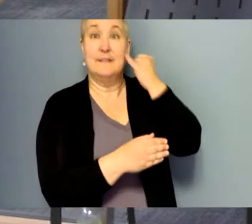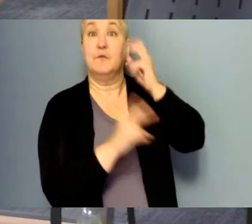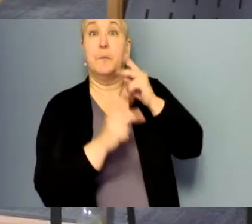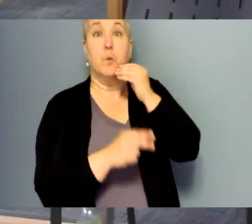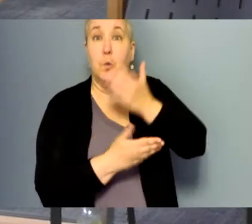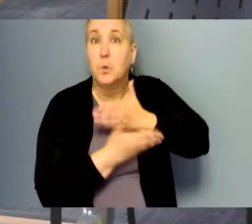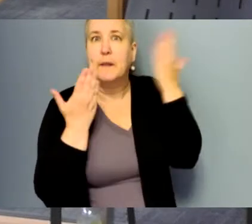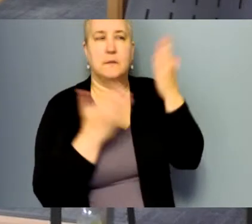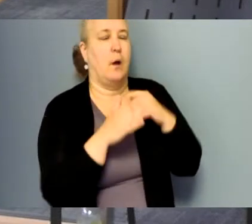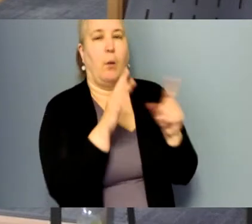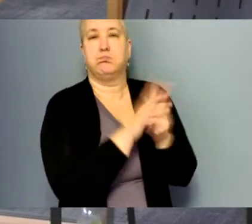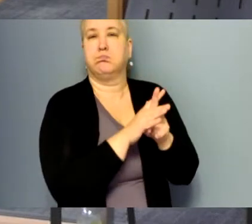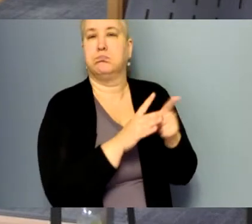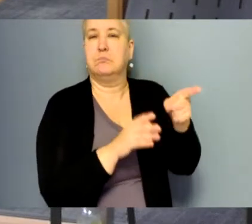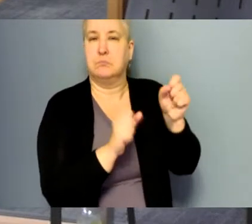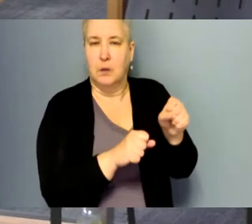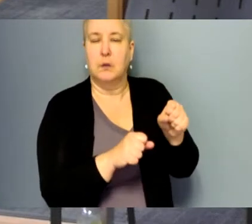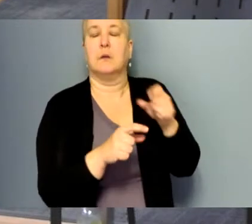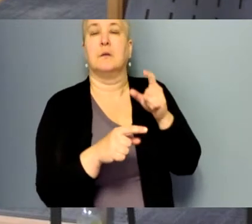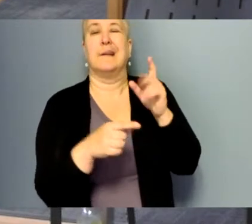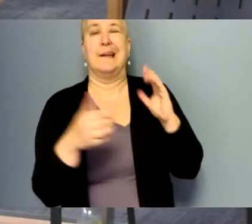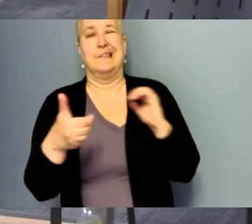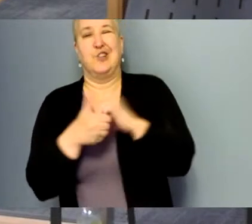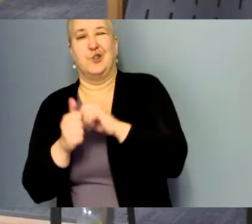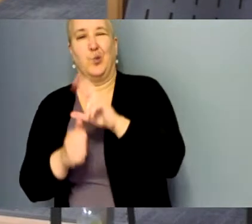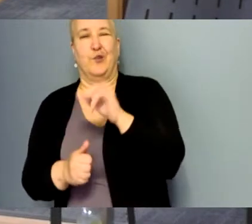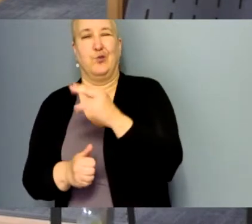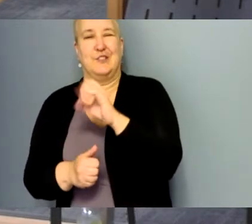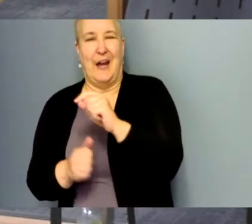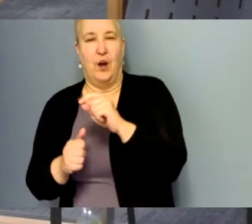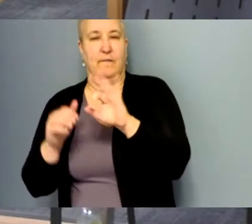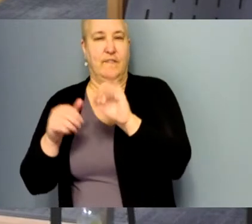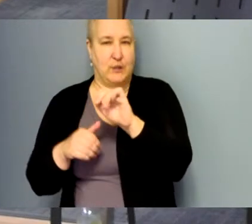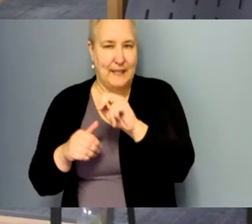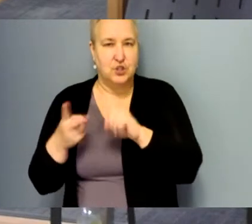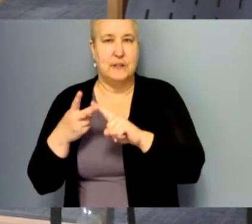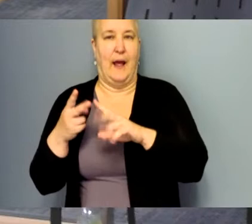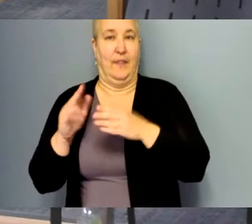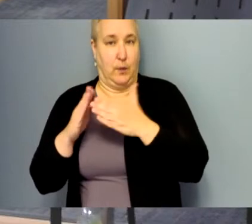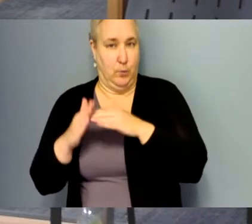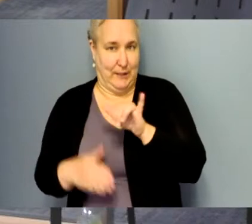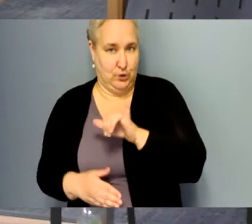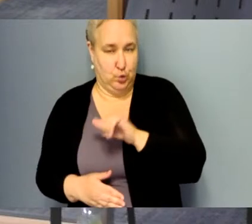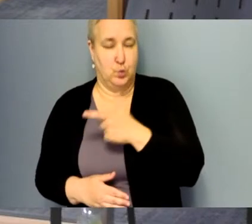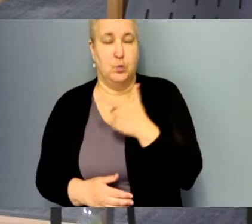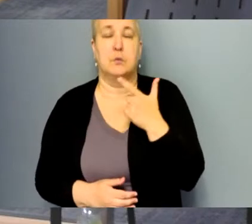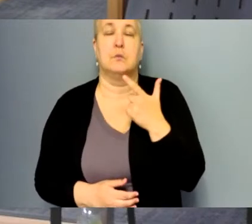in conjunction with the Reach Out Foundation and the community that has